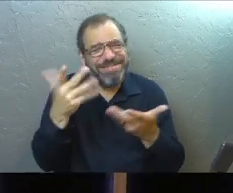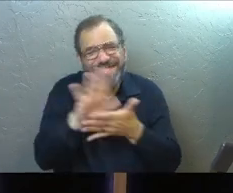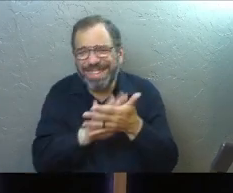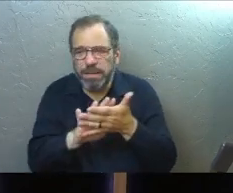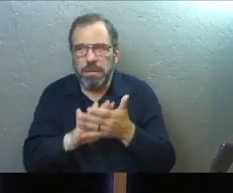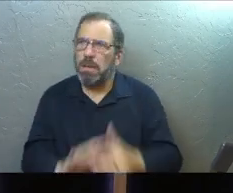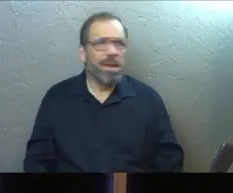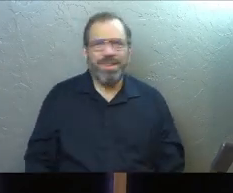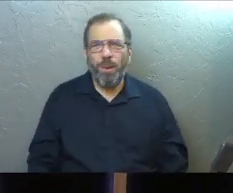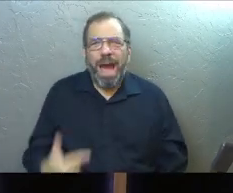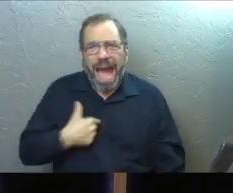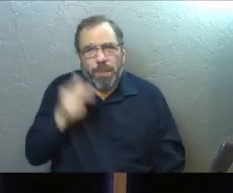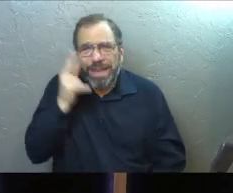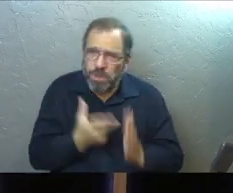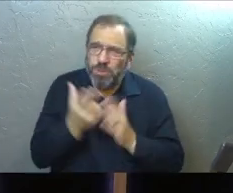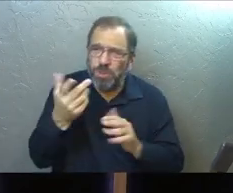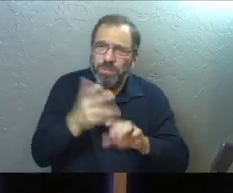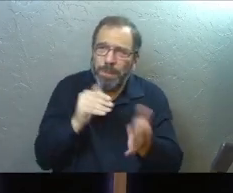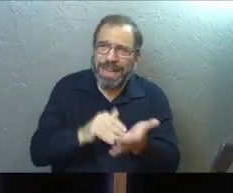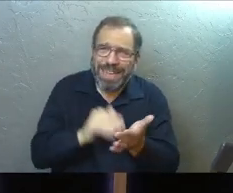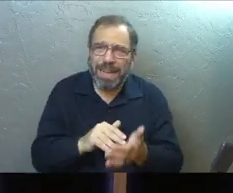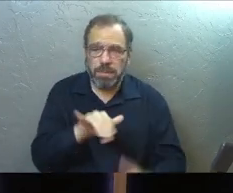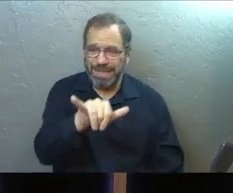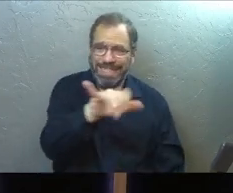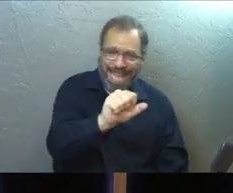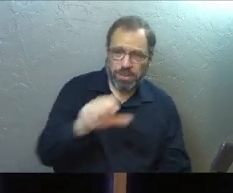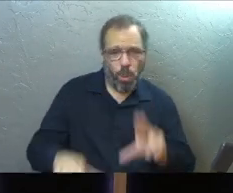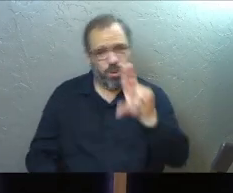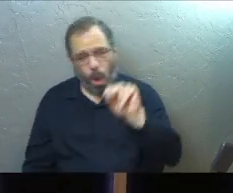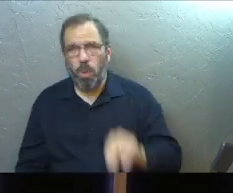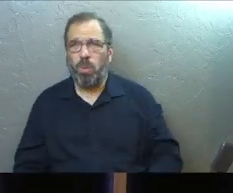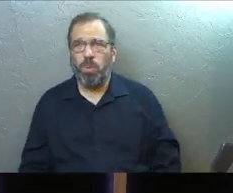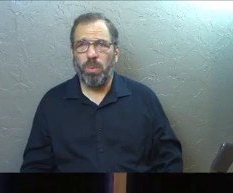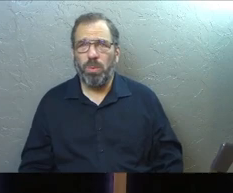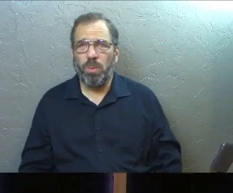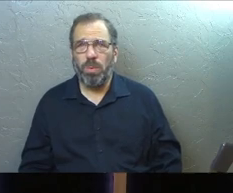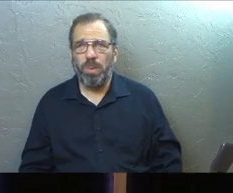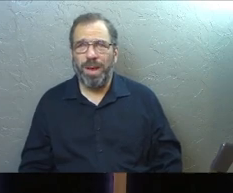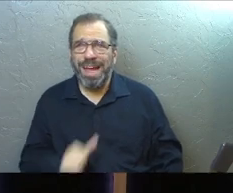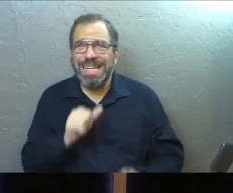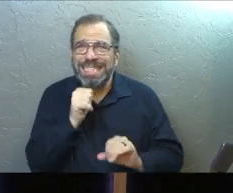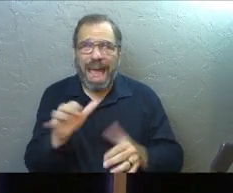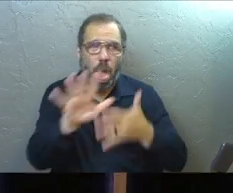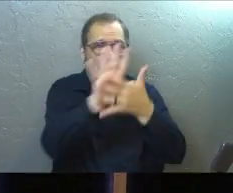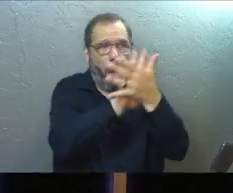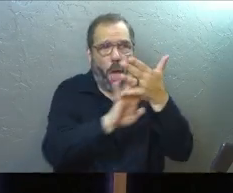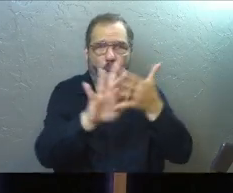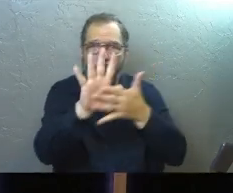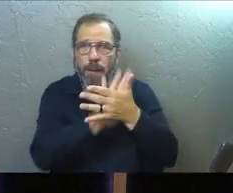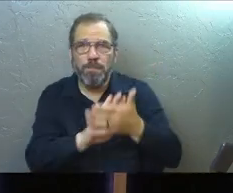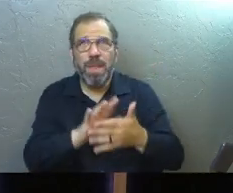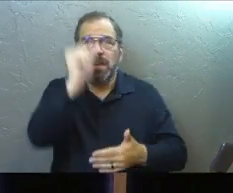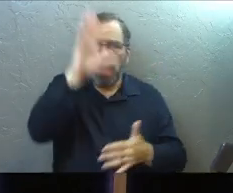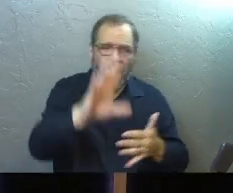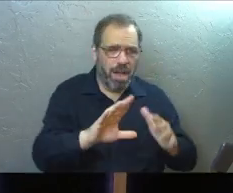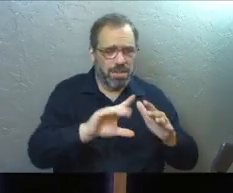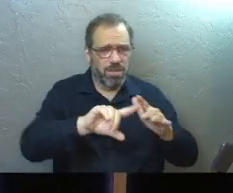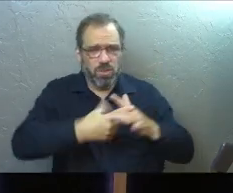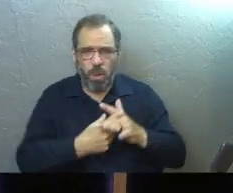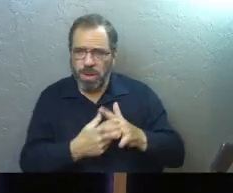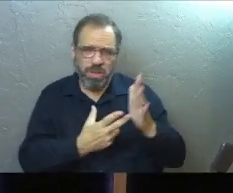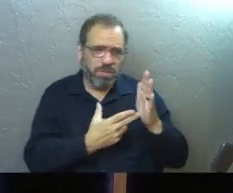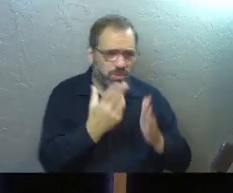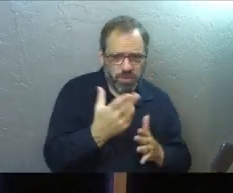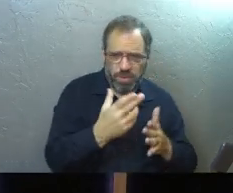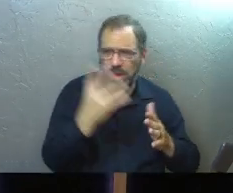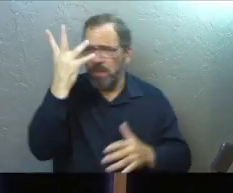that person. God is yes or no. God is the source of all truth, and he's the source of beauty and